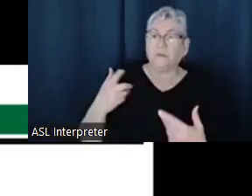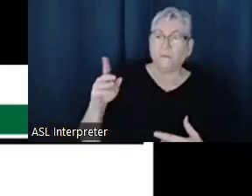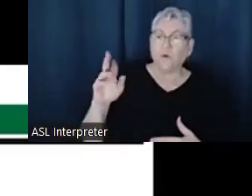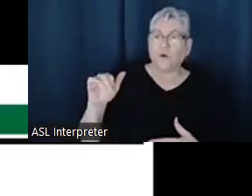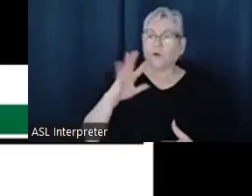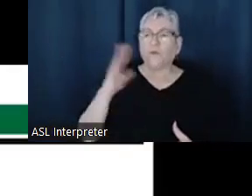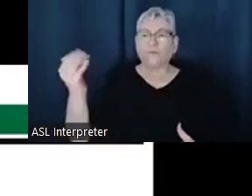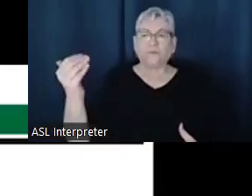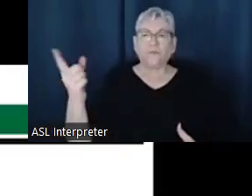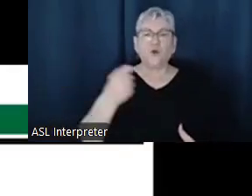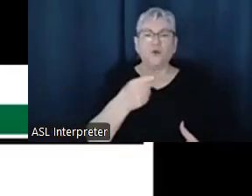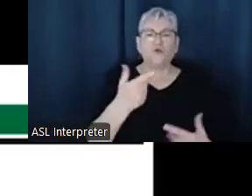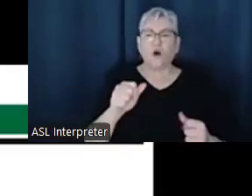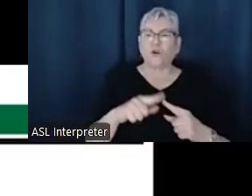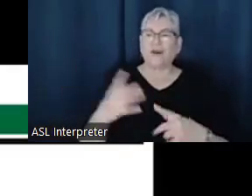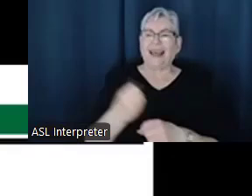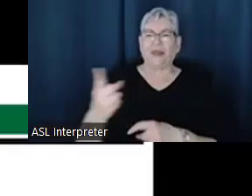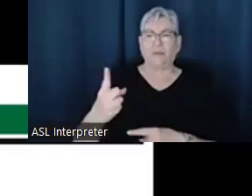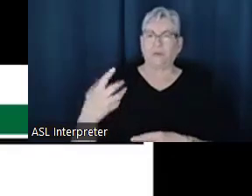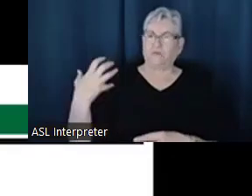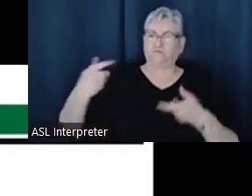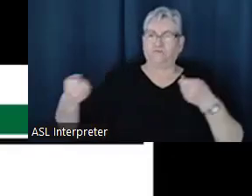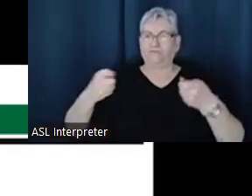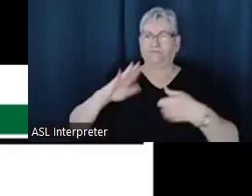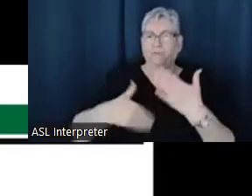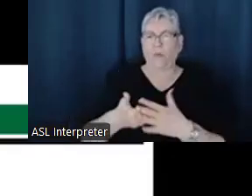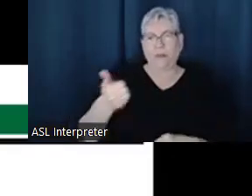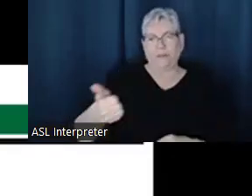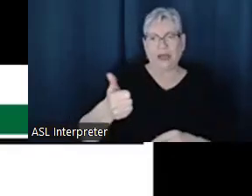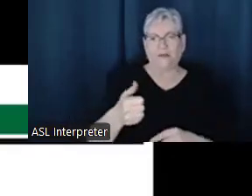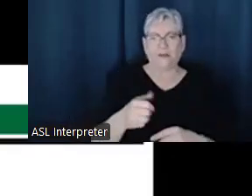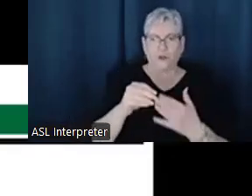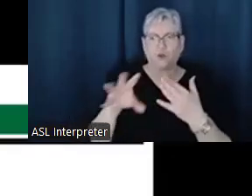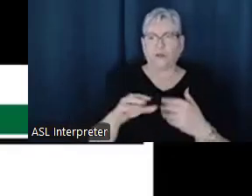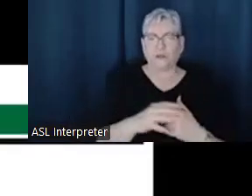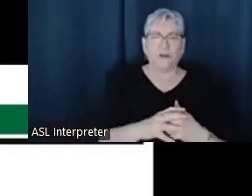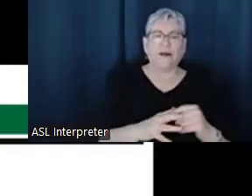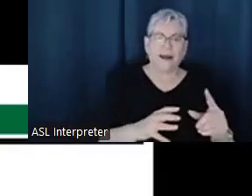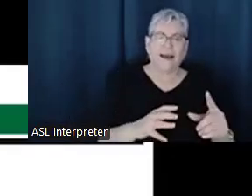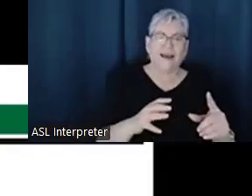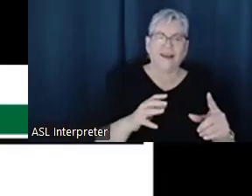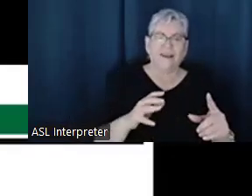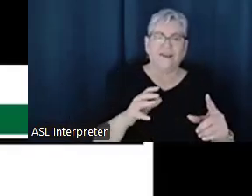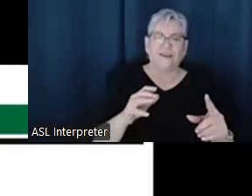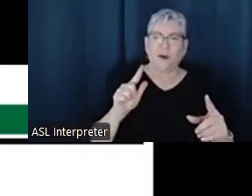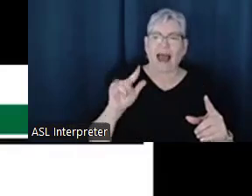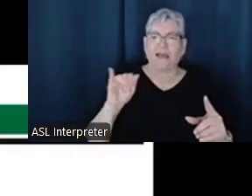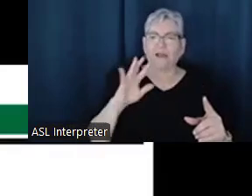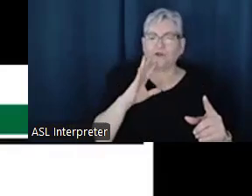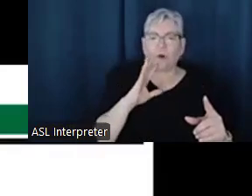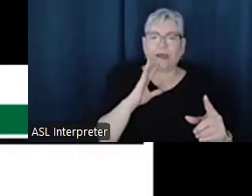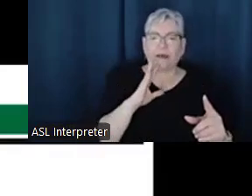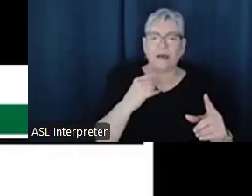in the driver's seat. Yeah. I was going to start talking about that I imagine